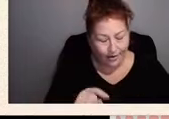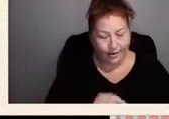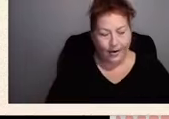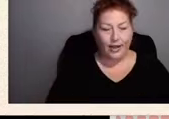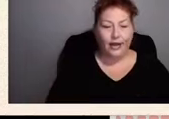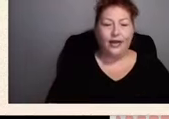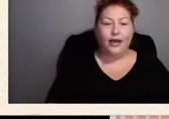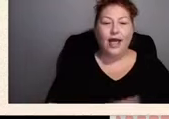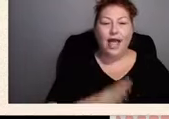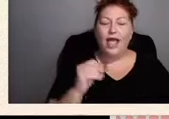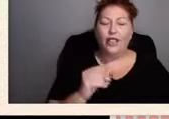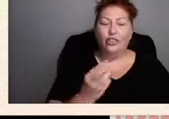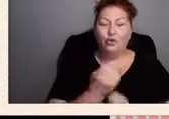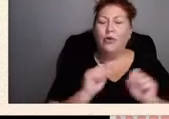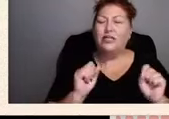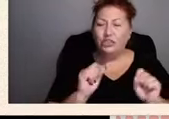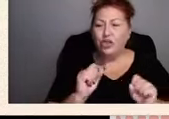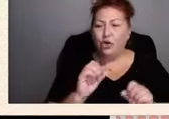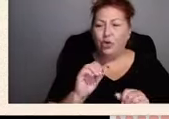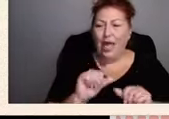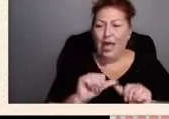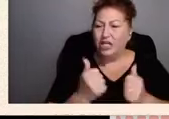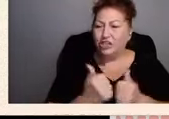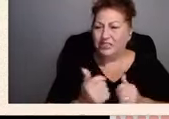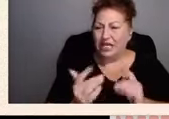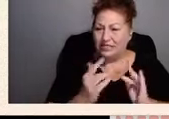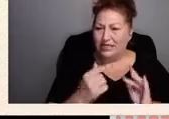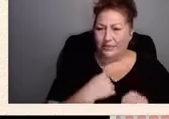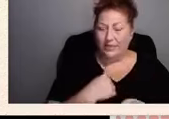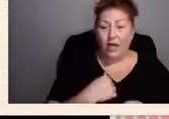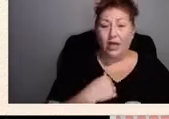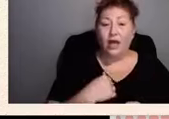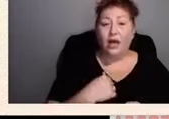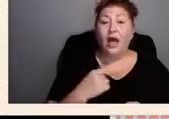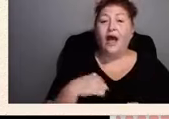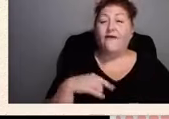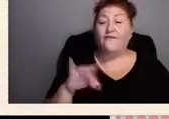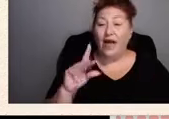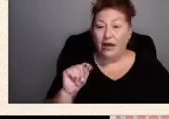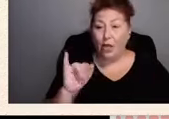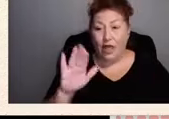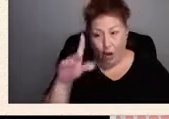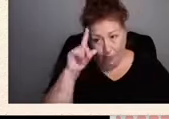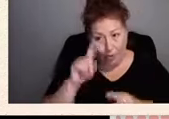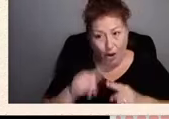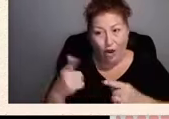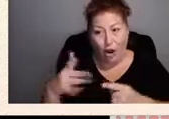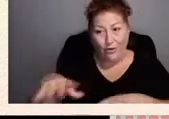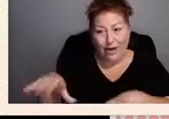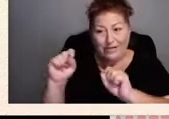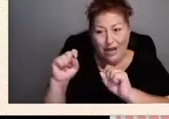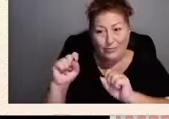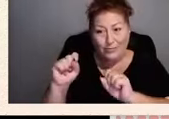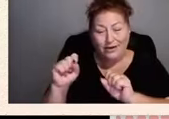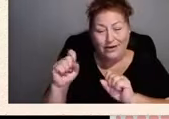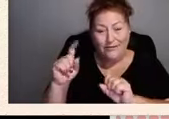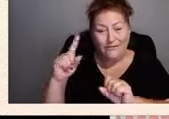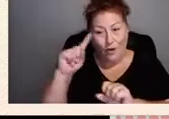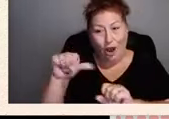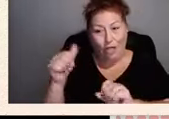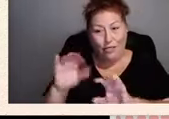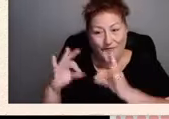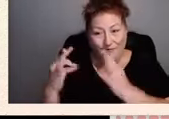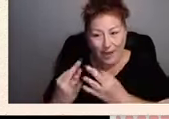rescue agency got back with us, and as it turned out, her brother had been adopted by another family. But she said